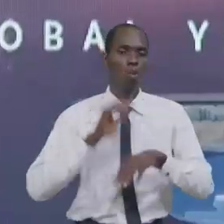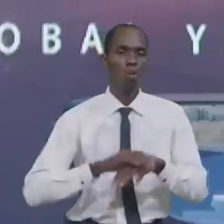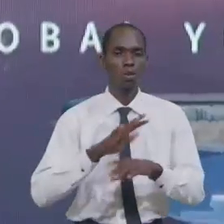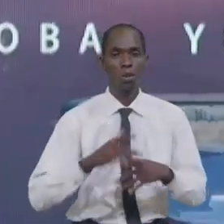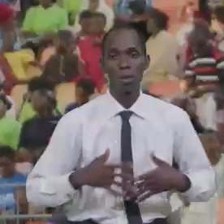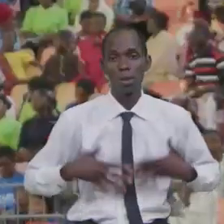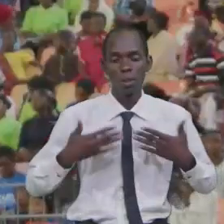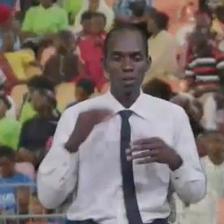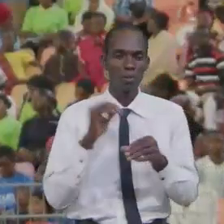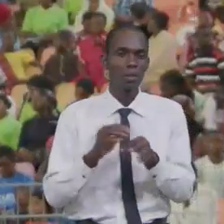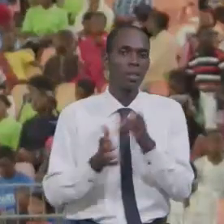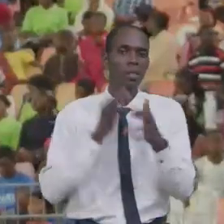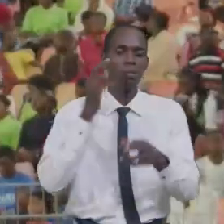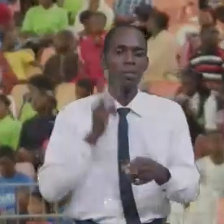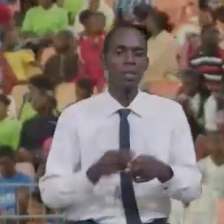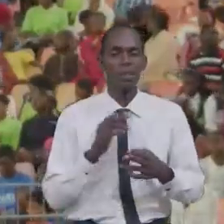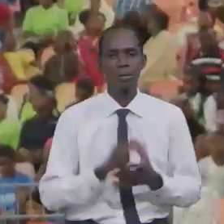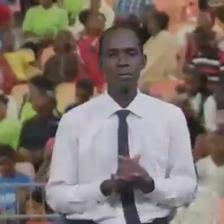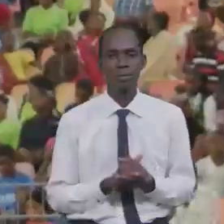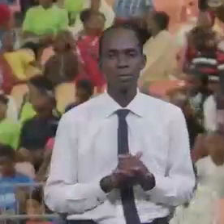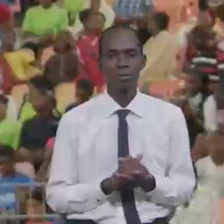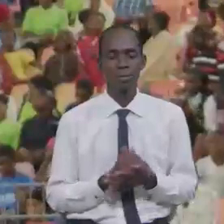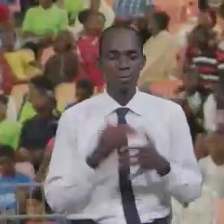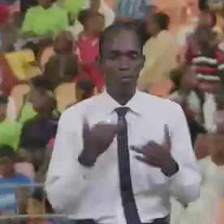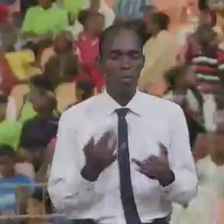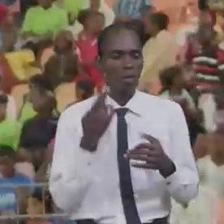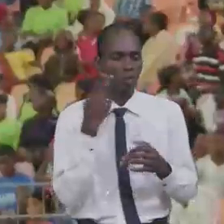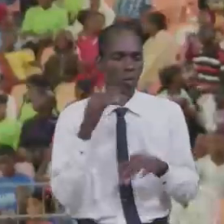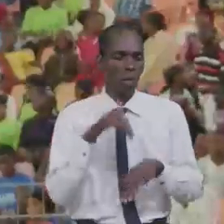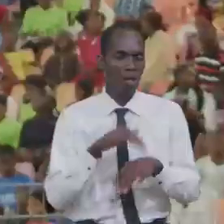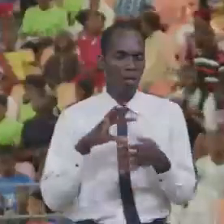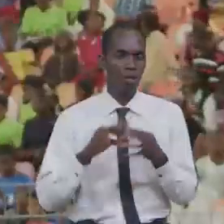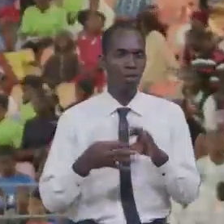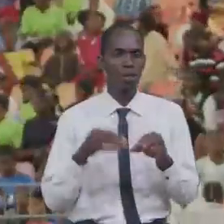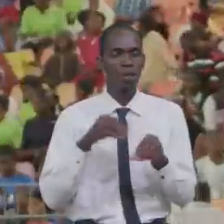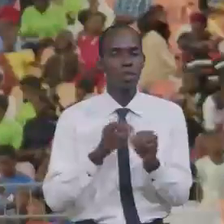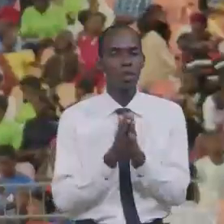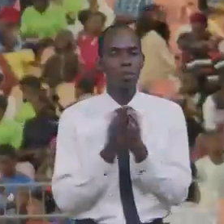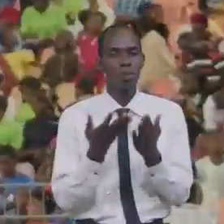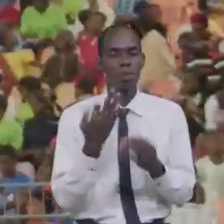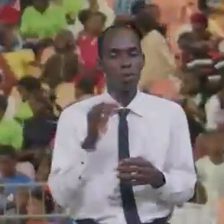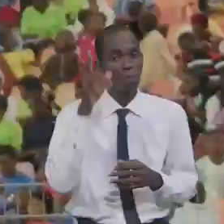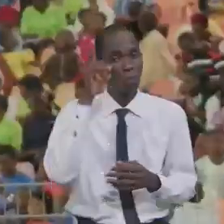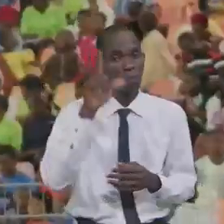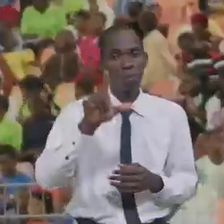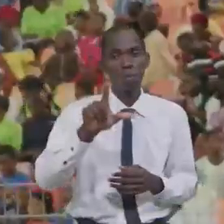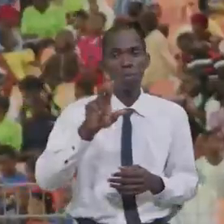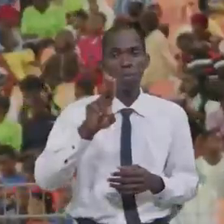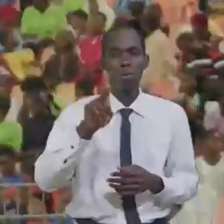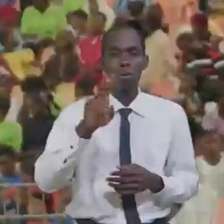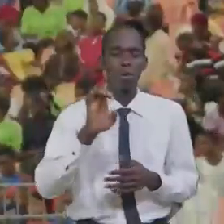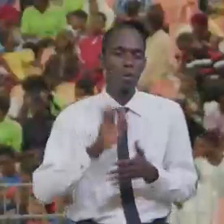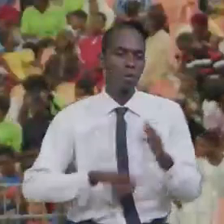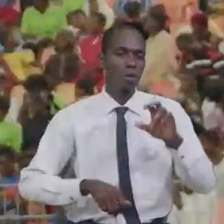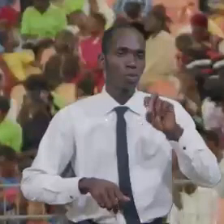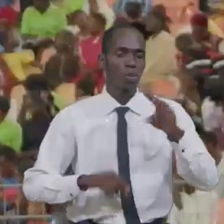in Jesus' name. Let's look at the story. It's in Luke chapter 12, reading from verse 15. And